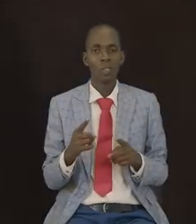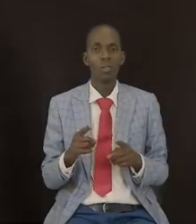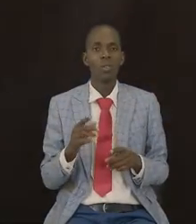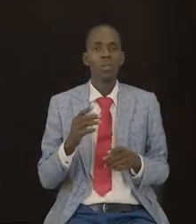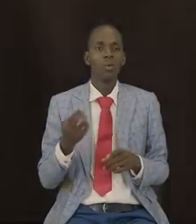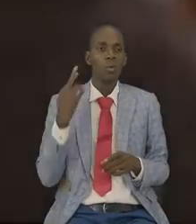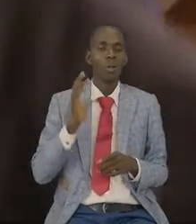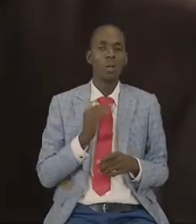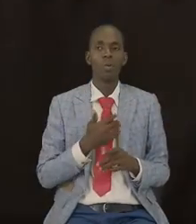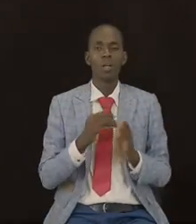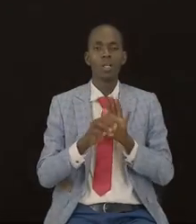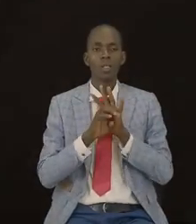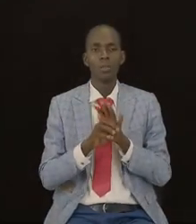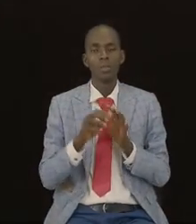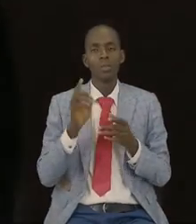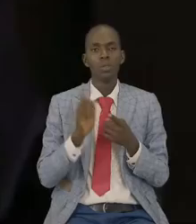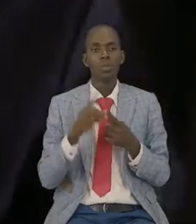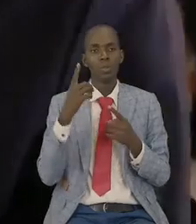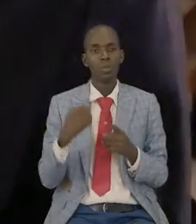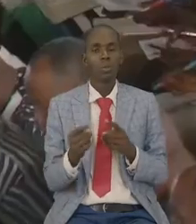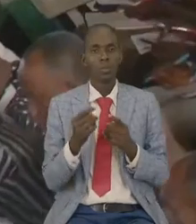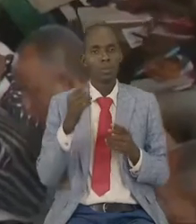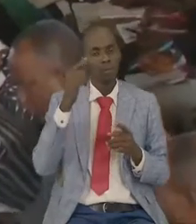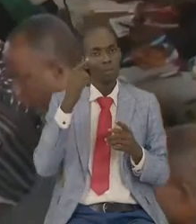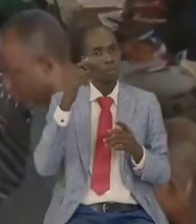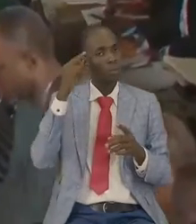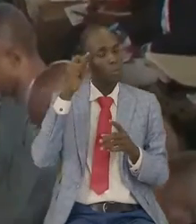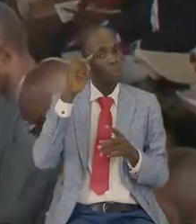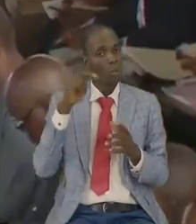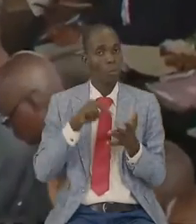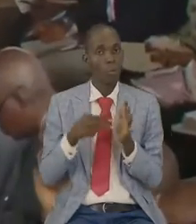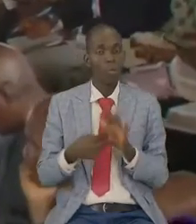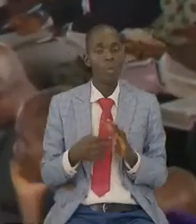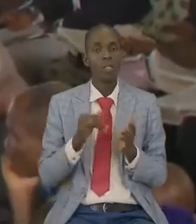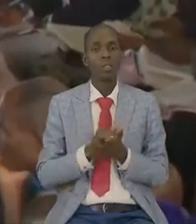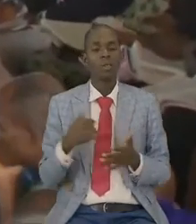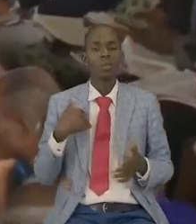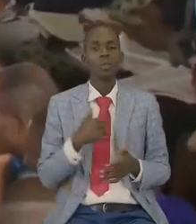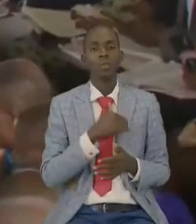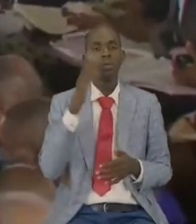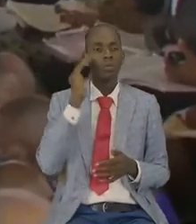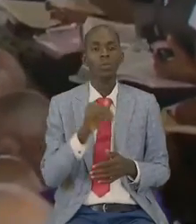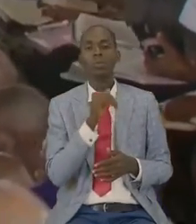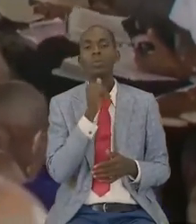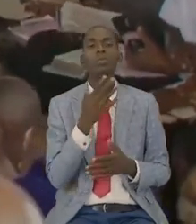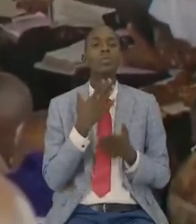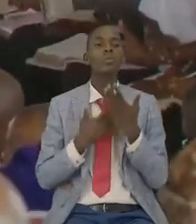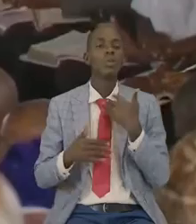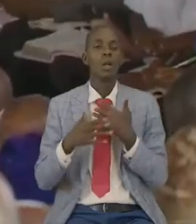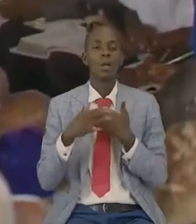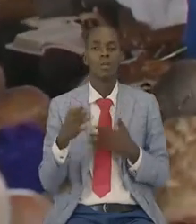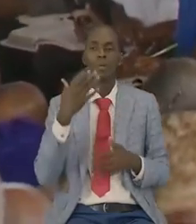our examples, to the intent, for the purpose, we should not lust after